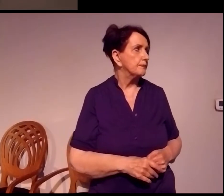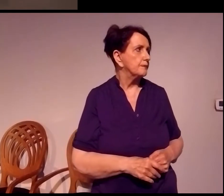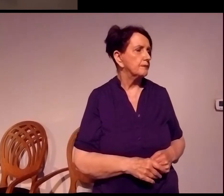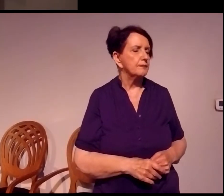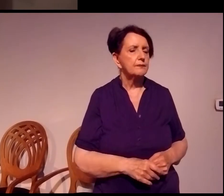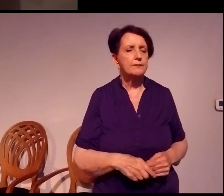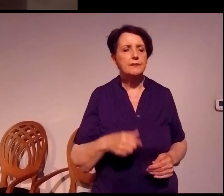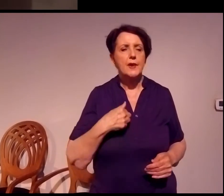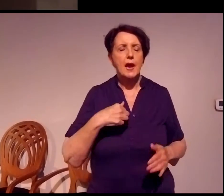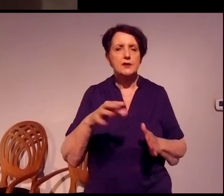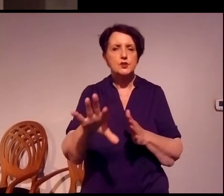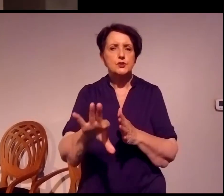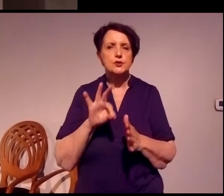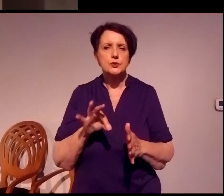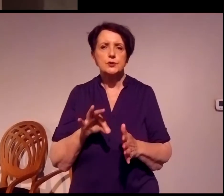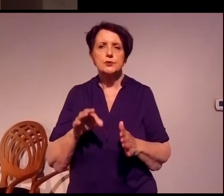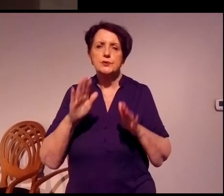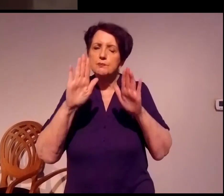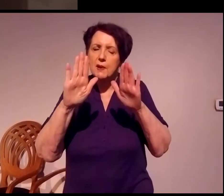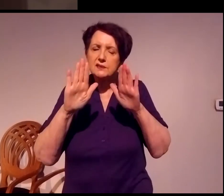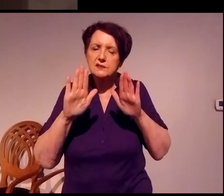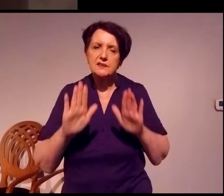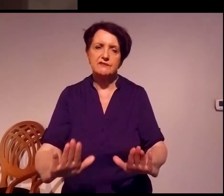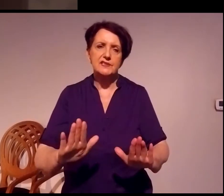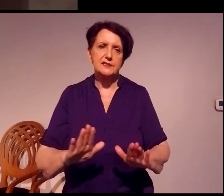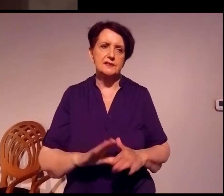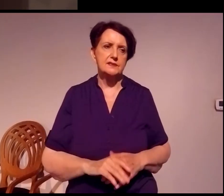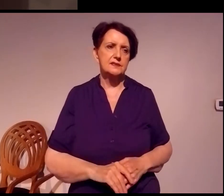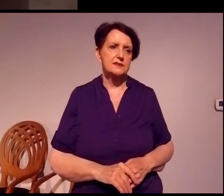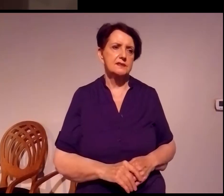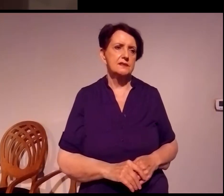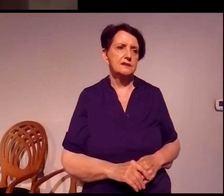I choose my magnificence.